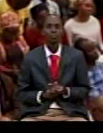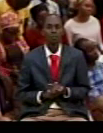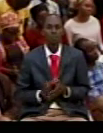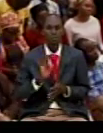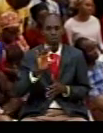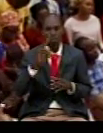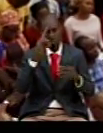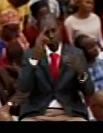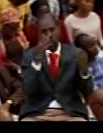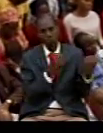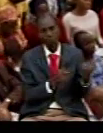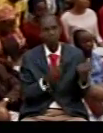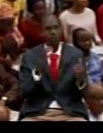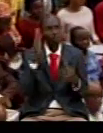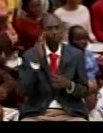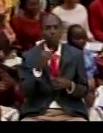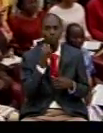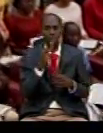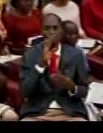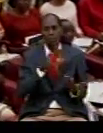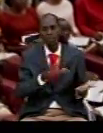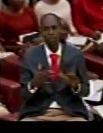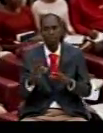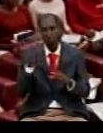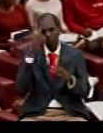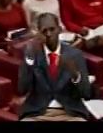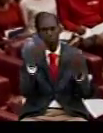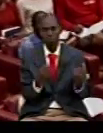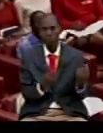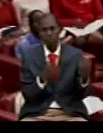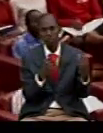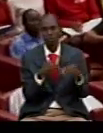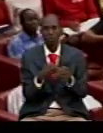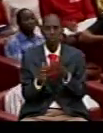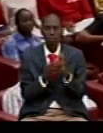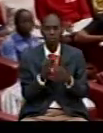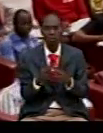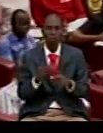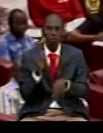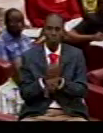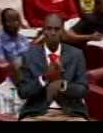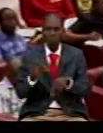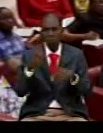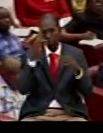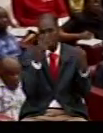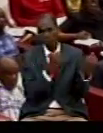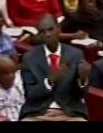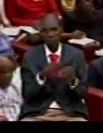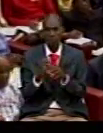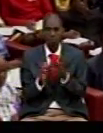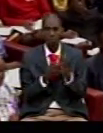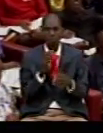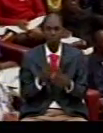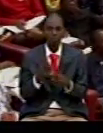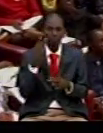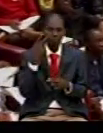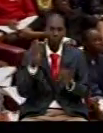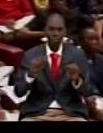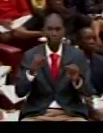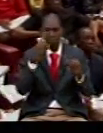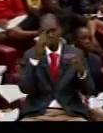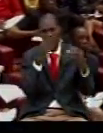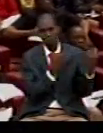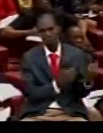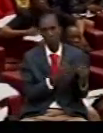Your faith will not be dead faith. Active faith, visible faith,